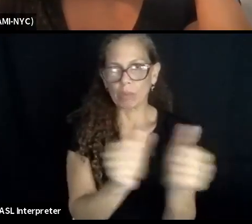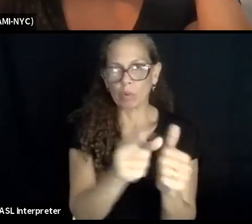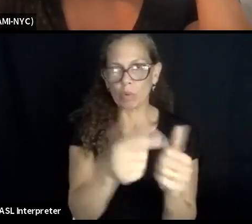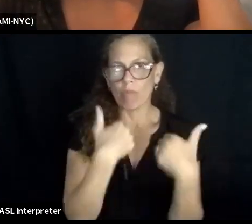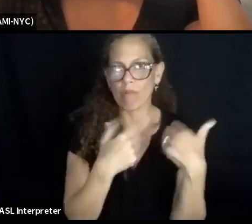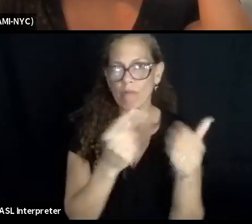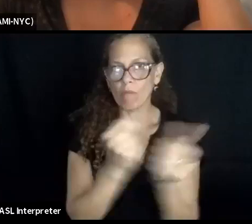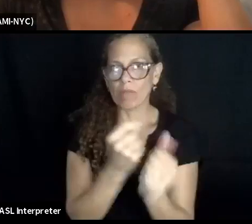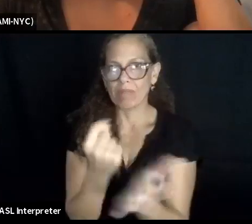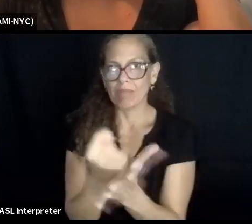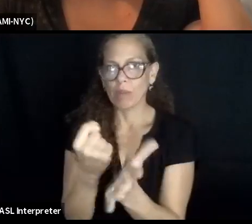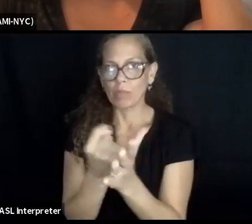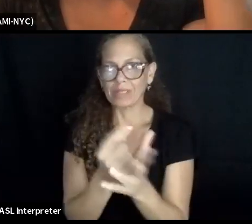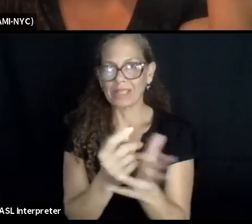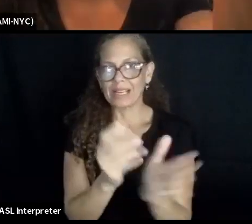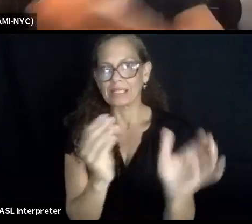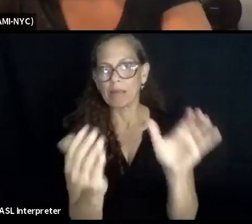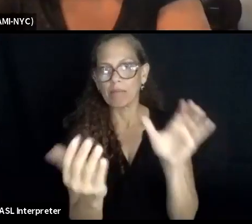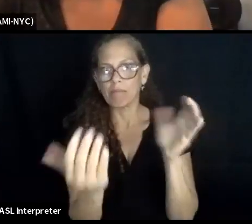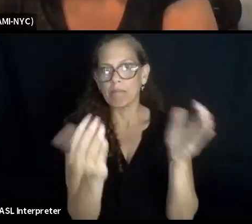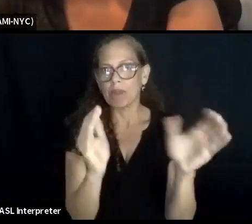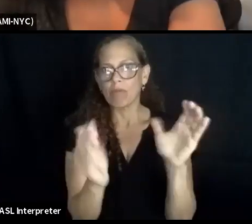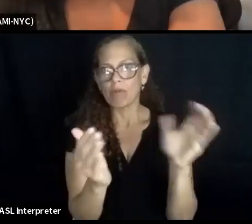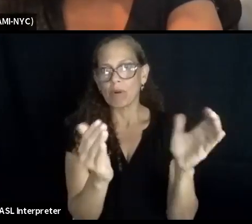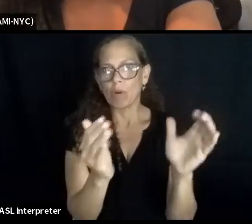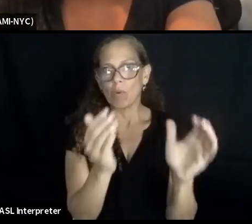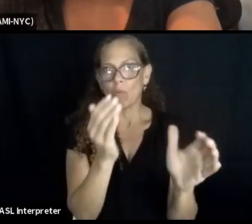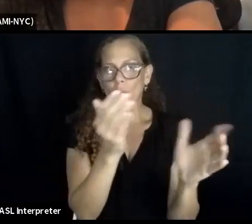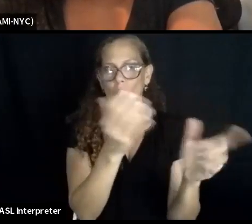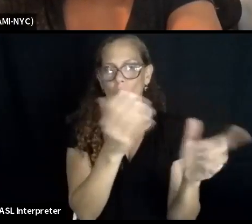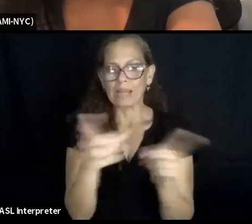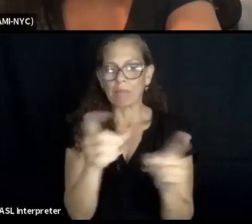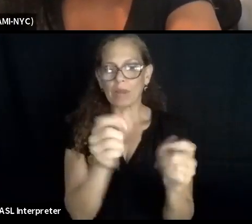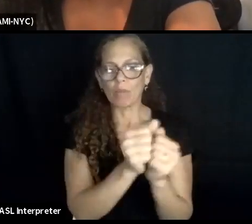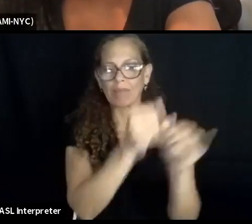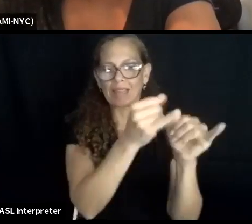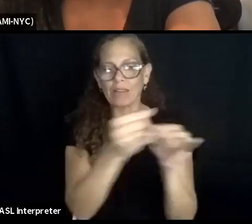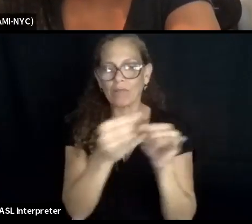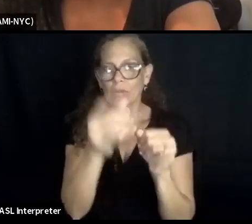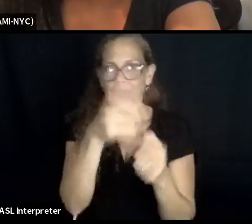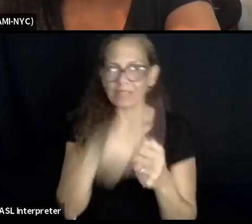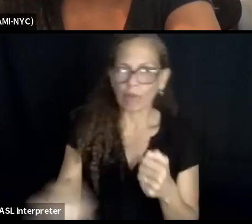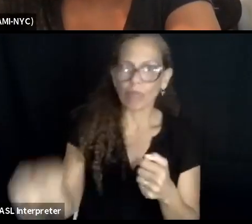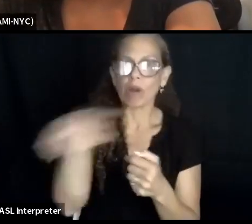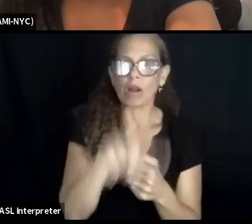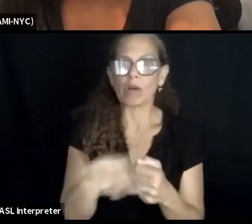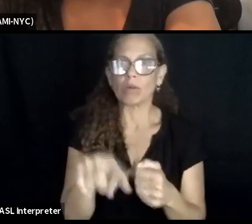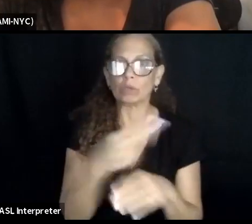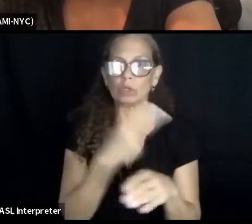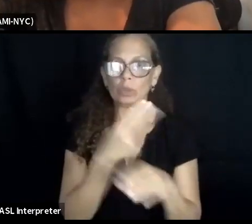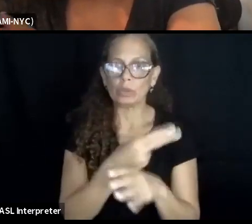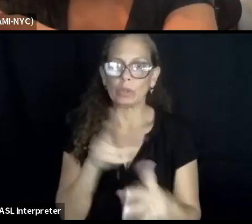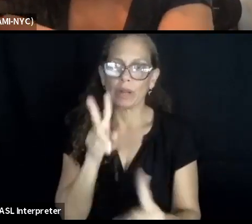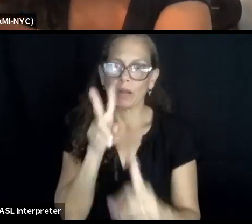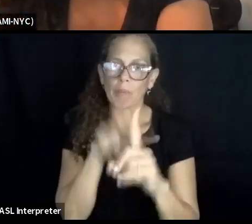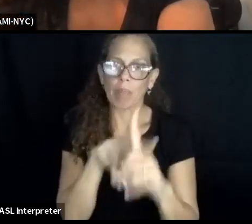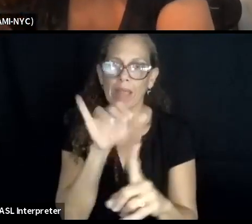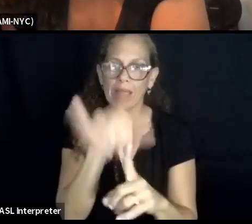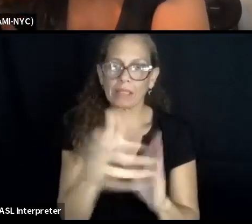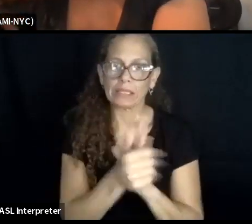as a mirror image of what might be happening with individuals around you. So then you can start applying those skills in real